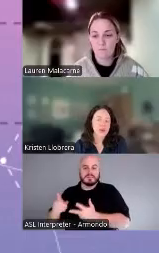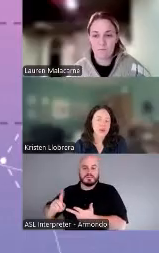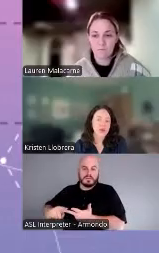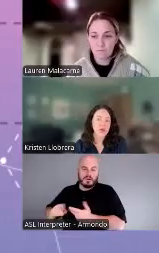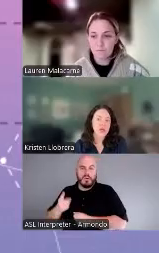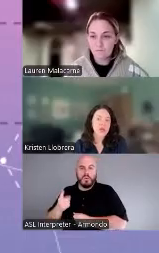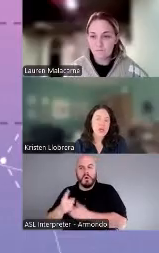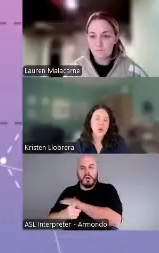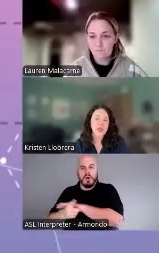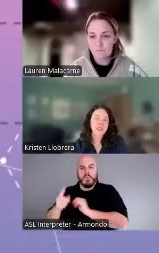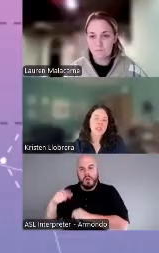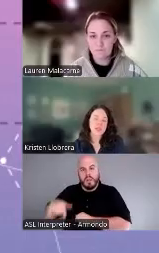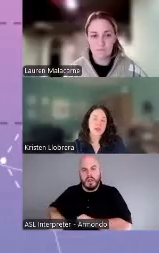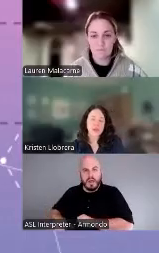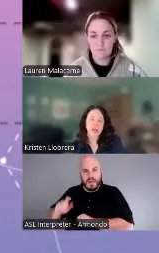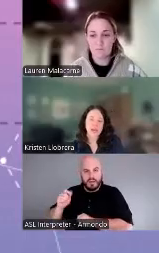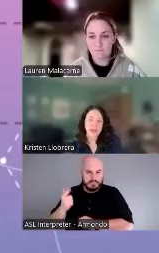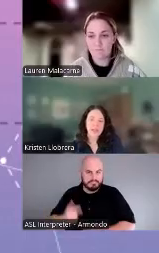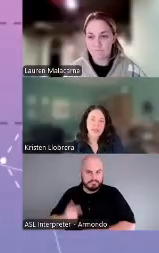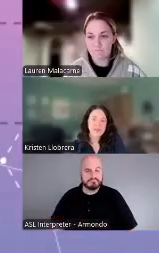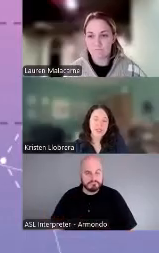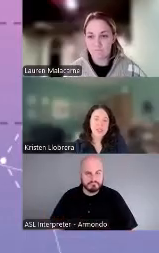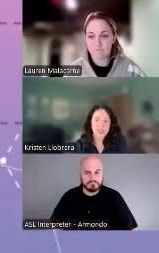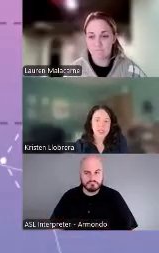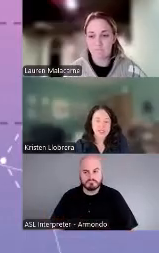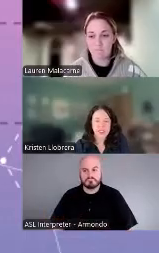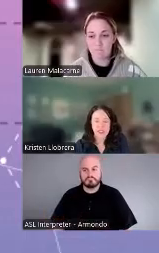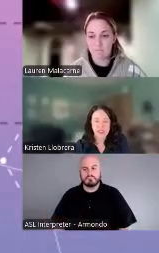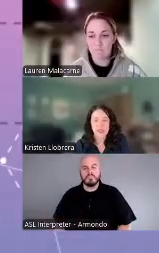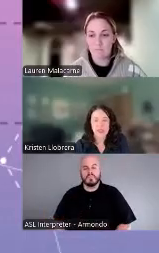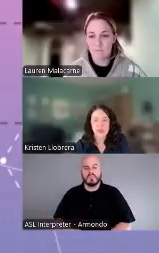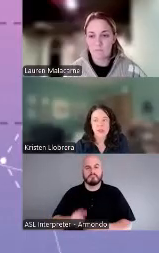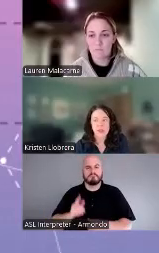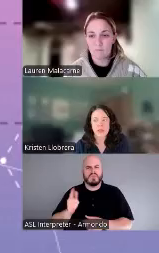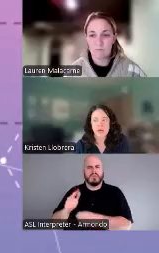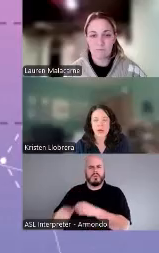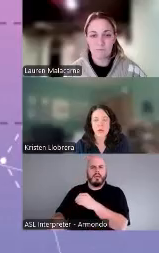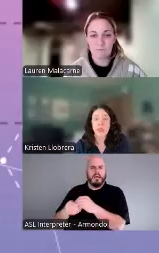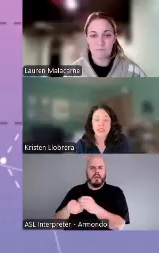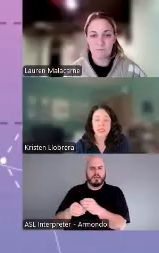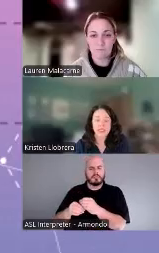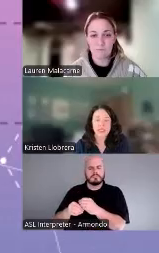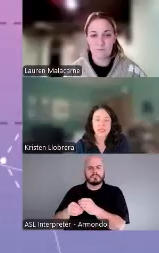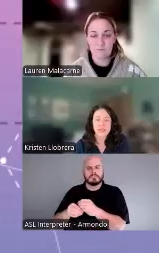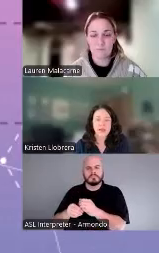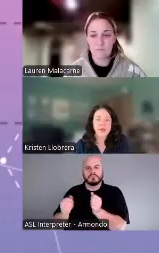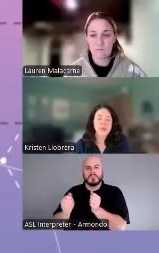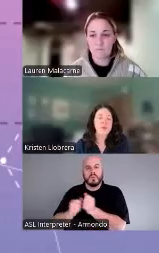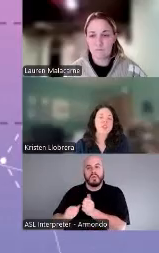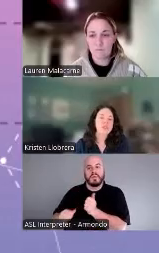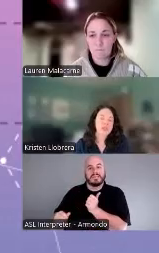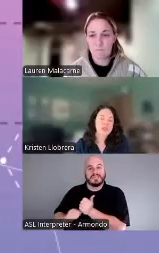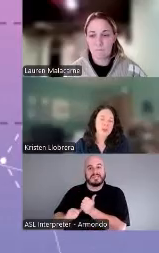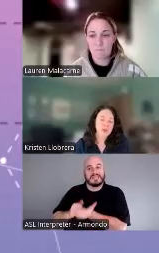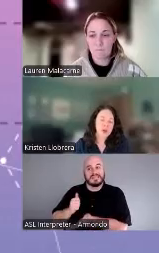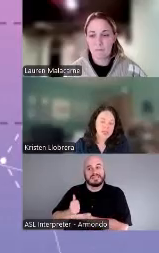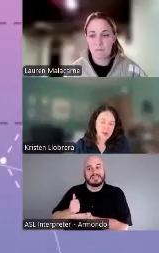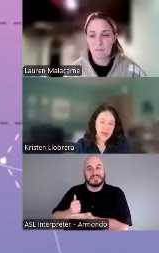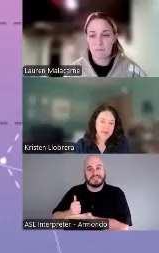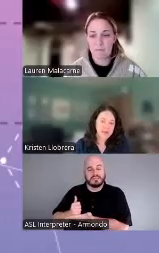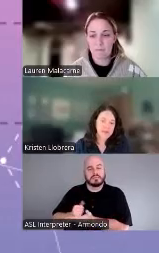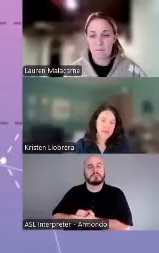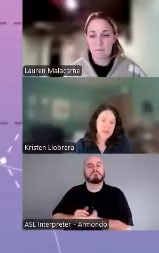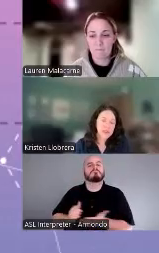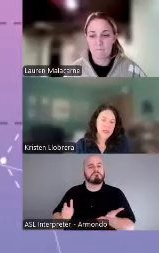that's right for you. And we actually later on added to this section the with assistance, which people